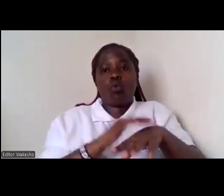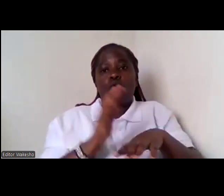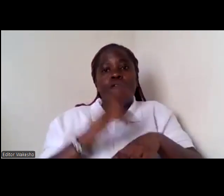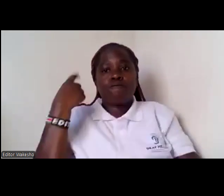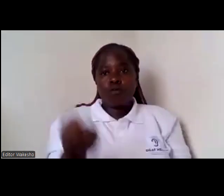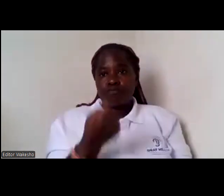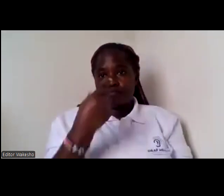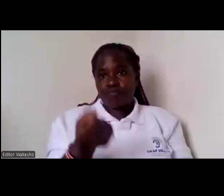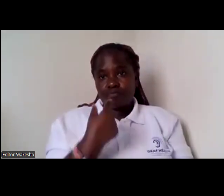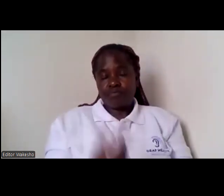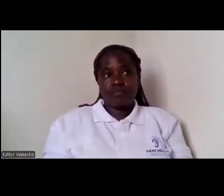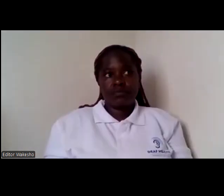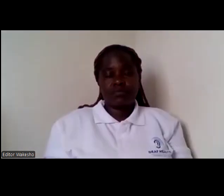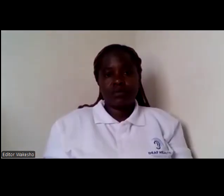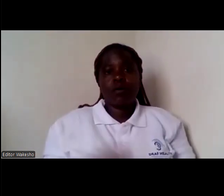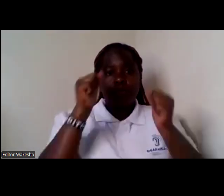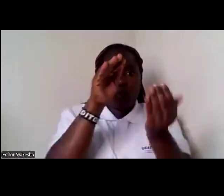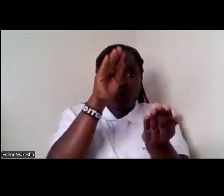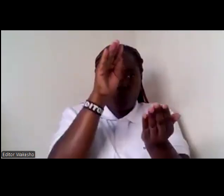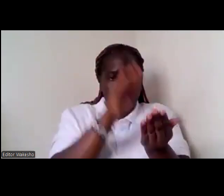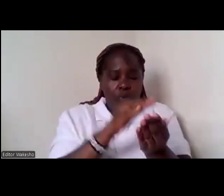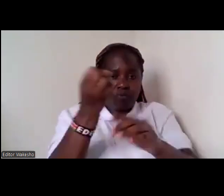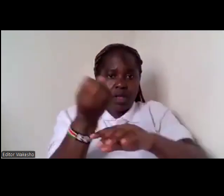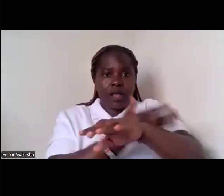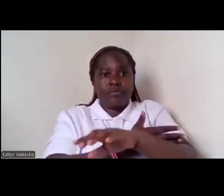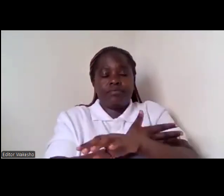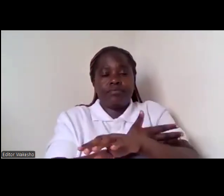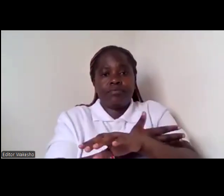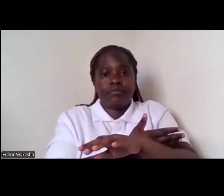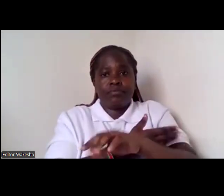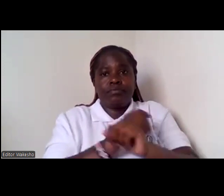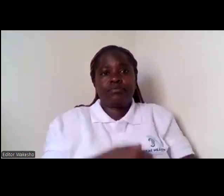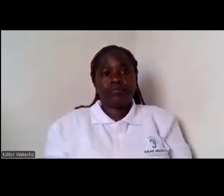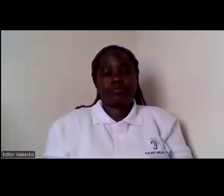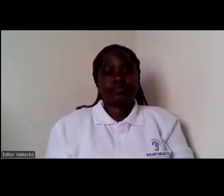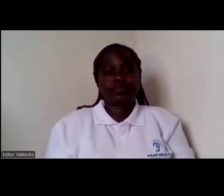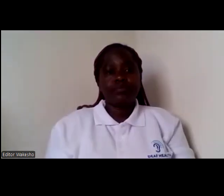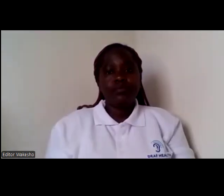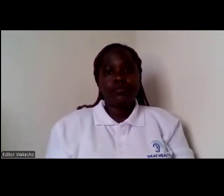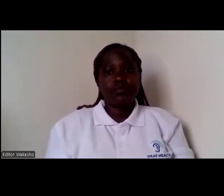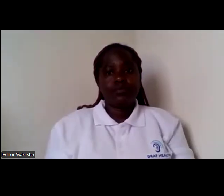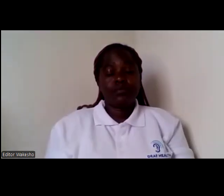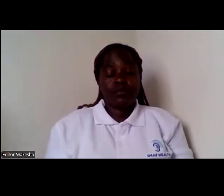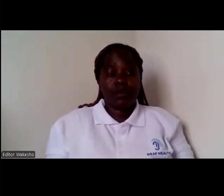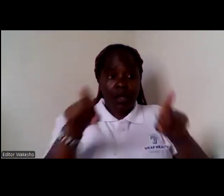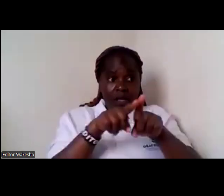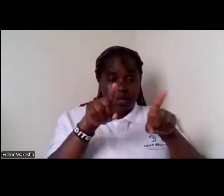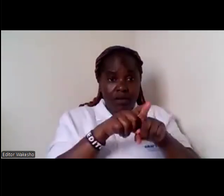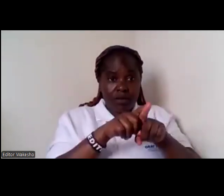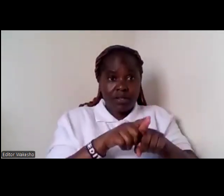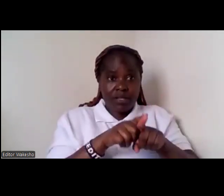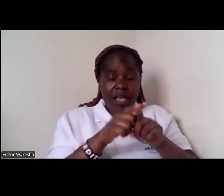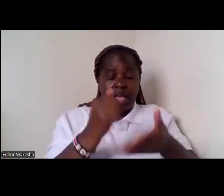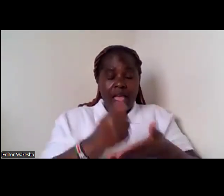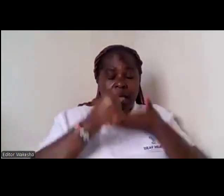candidate to reduce the risk of ovarian cancer and endometrial cancer. It's also known to reduce the risk of ectopic pregnancy